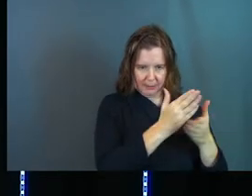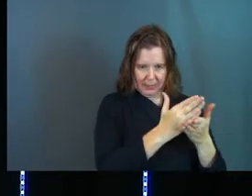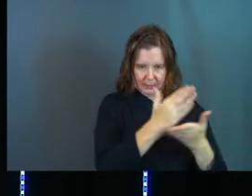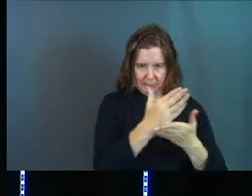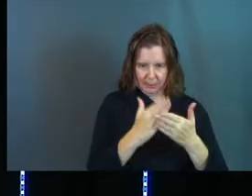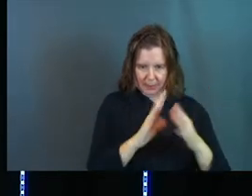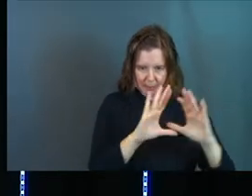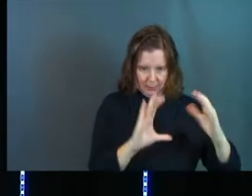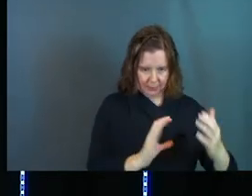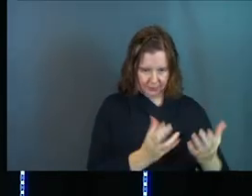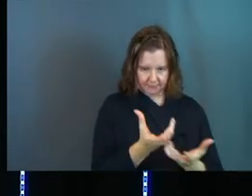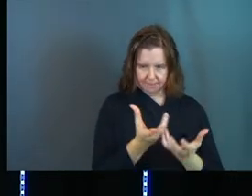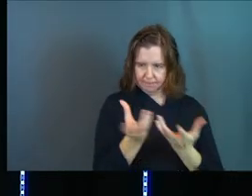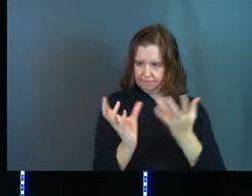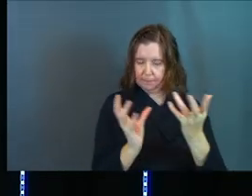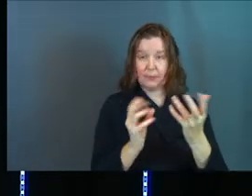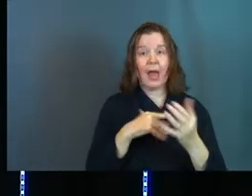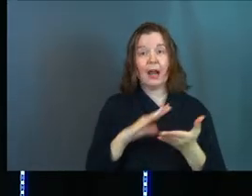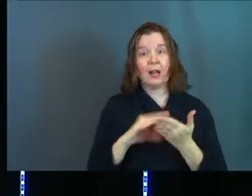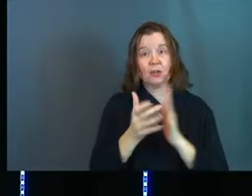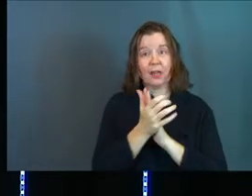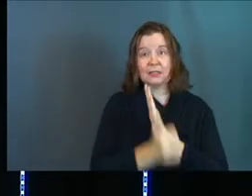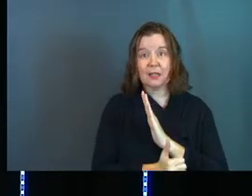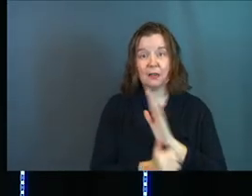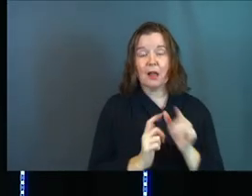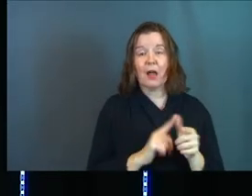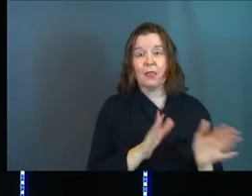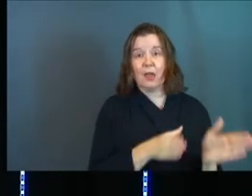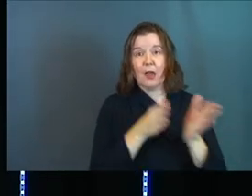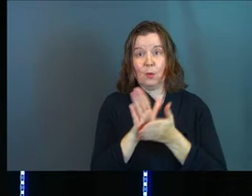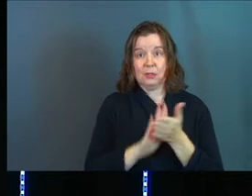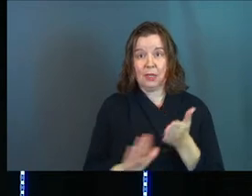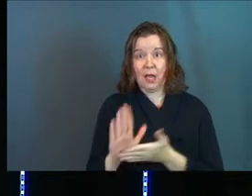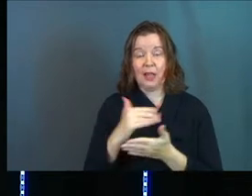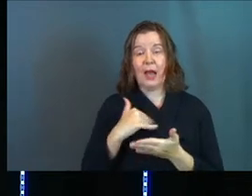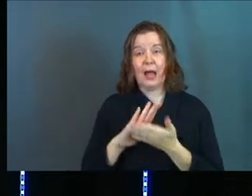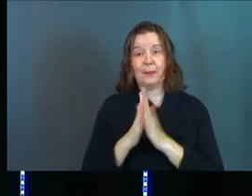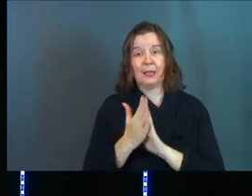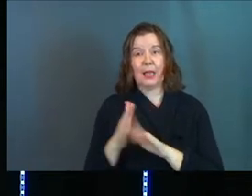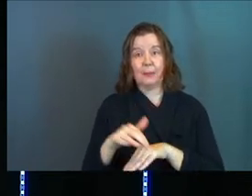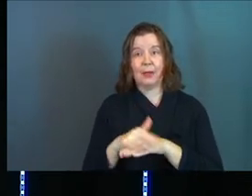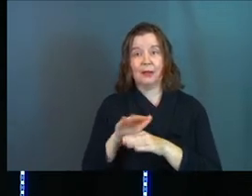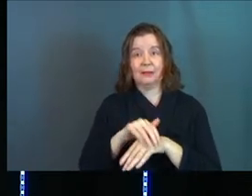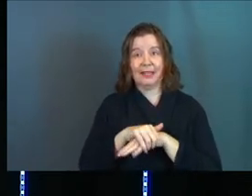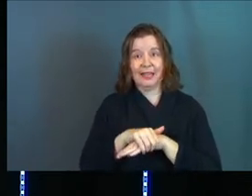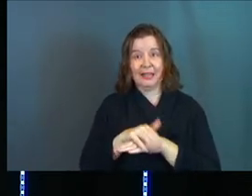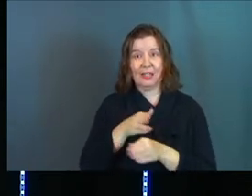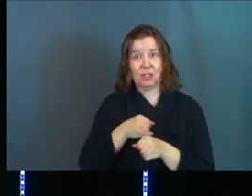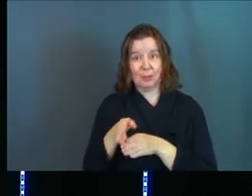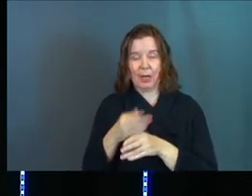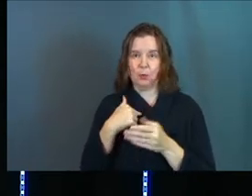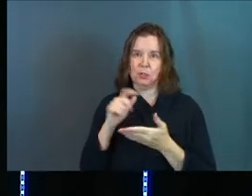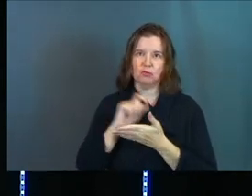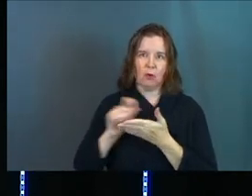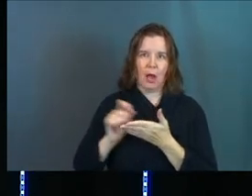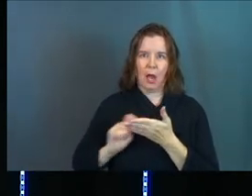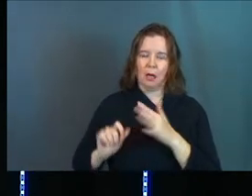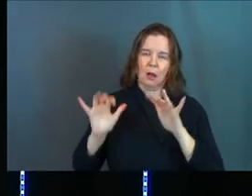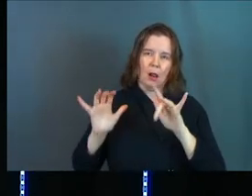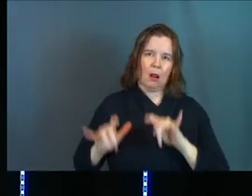And I use that skill all the time. And then when I was in college, I became an English major and we did a ton of